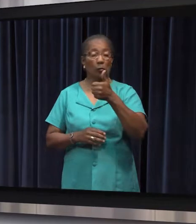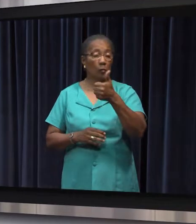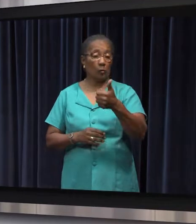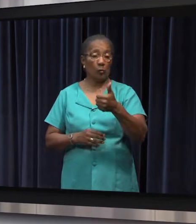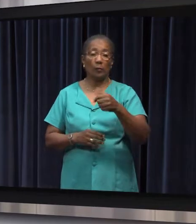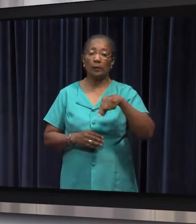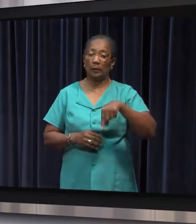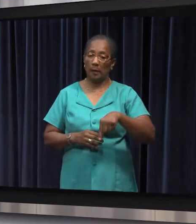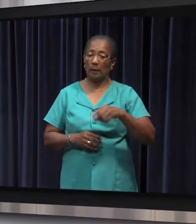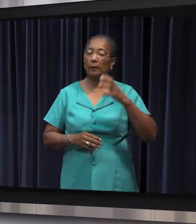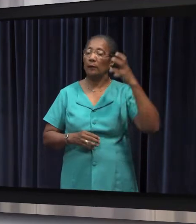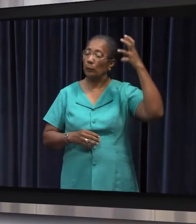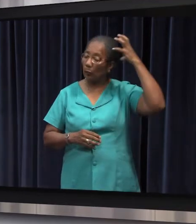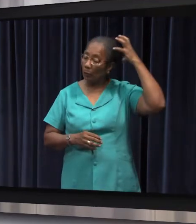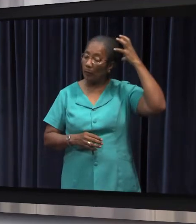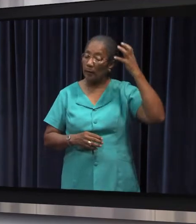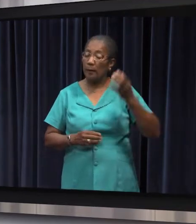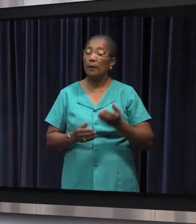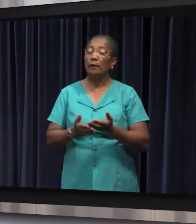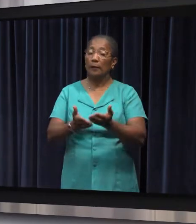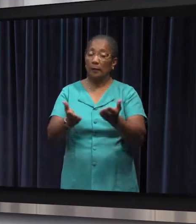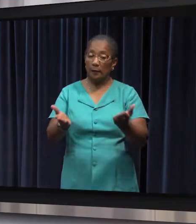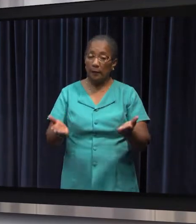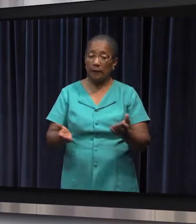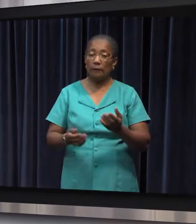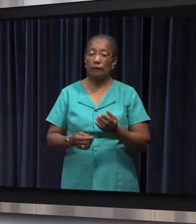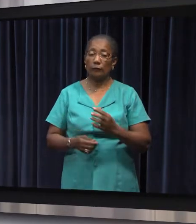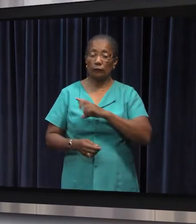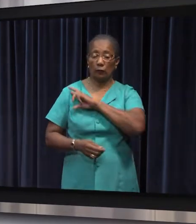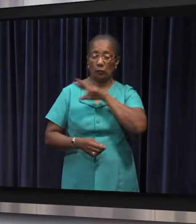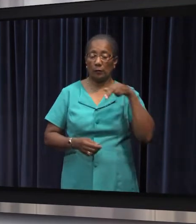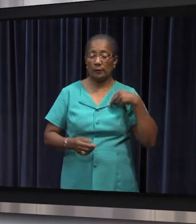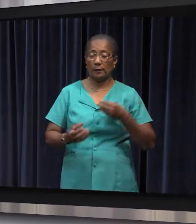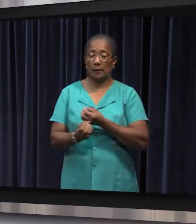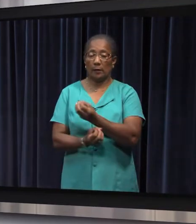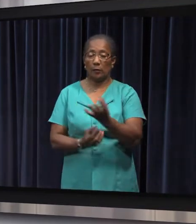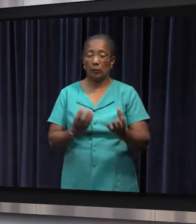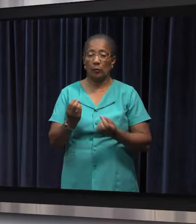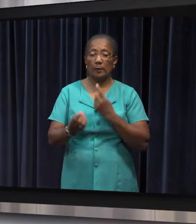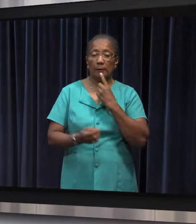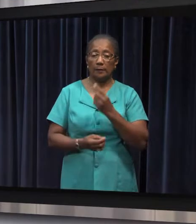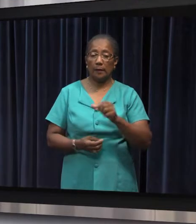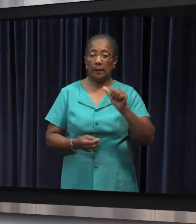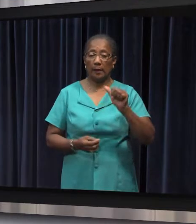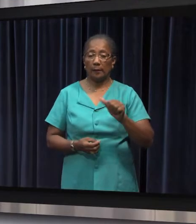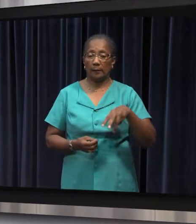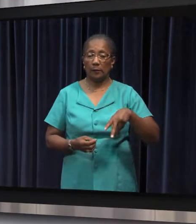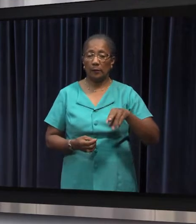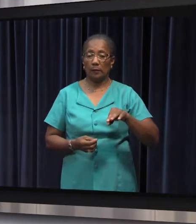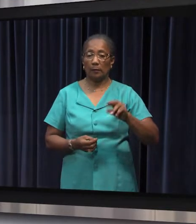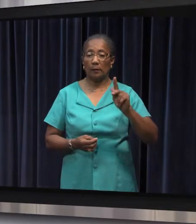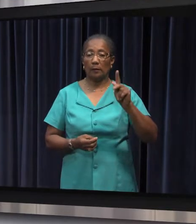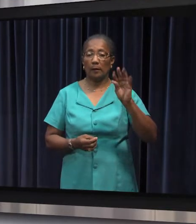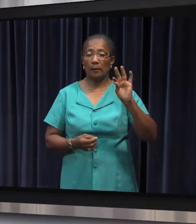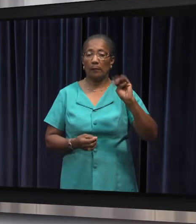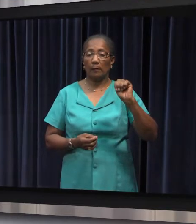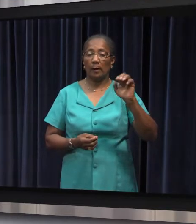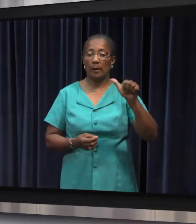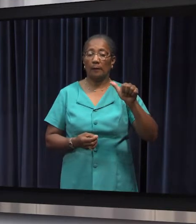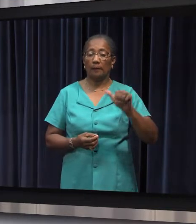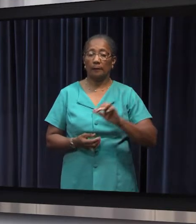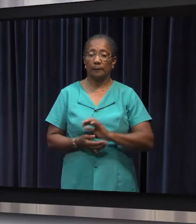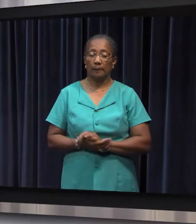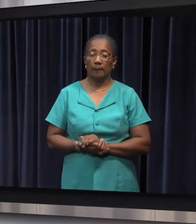have far-reaching consequences on the long run on our economy, says André